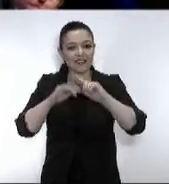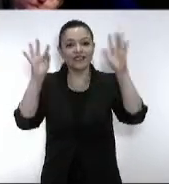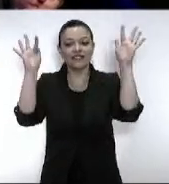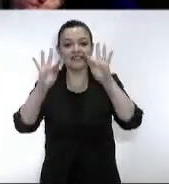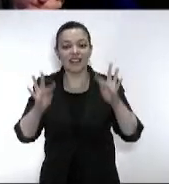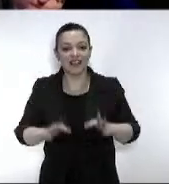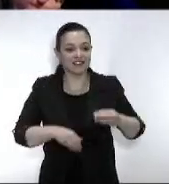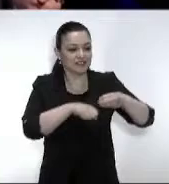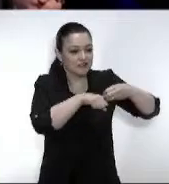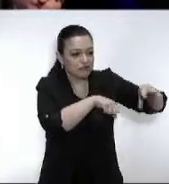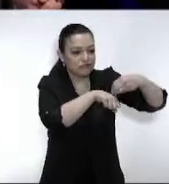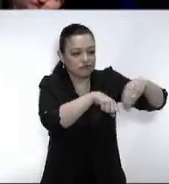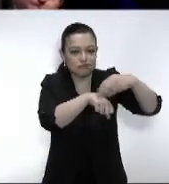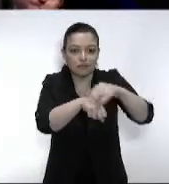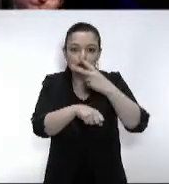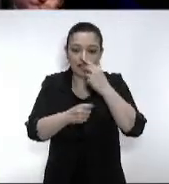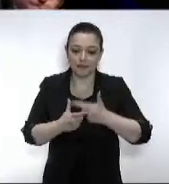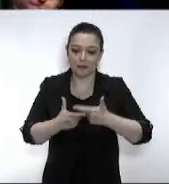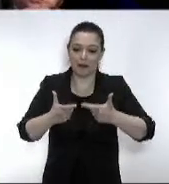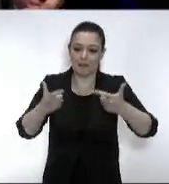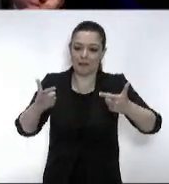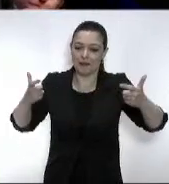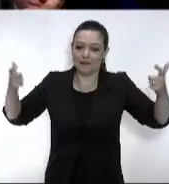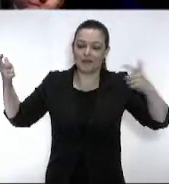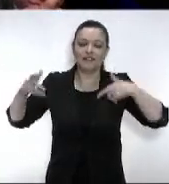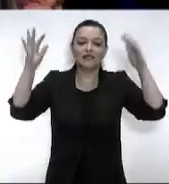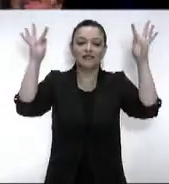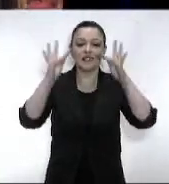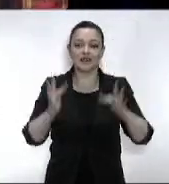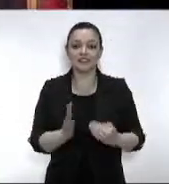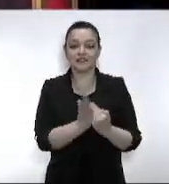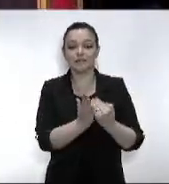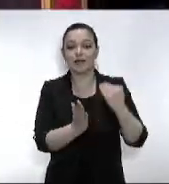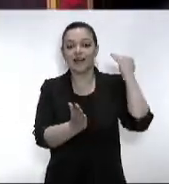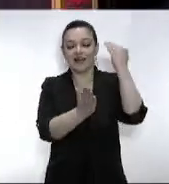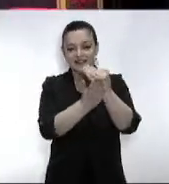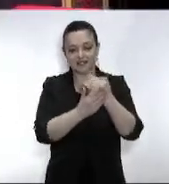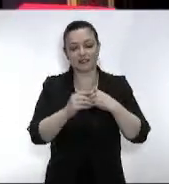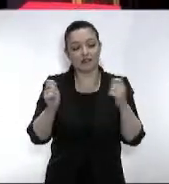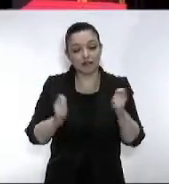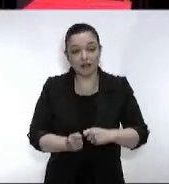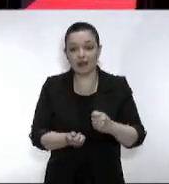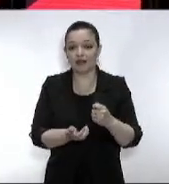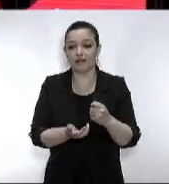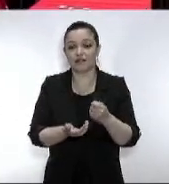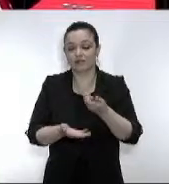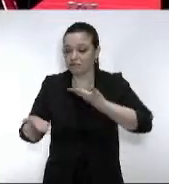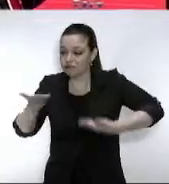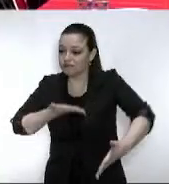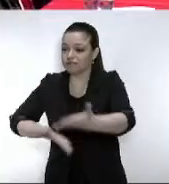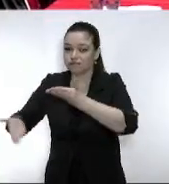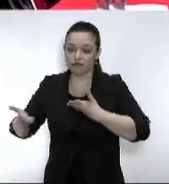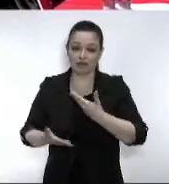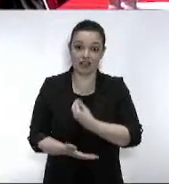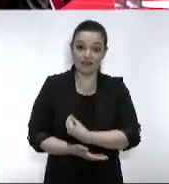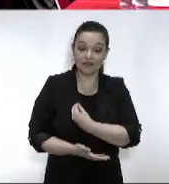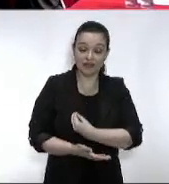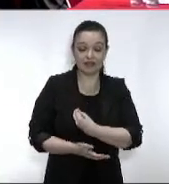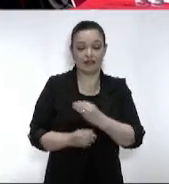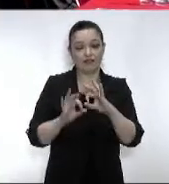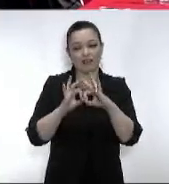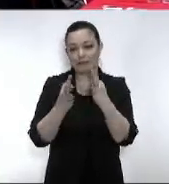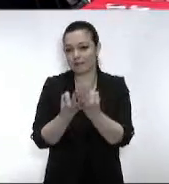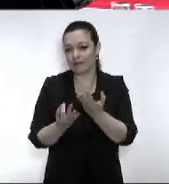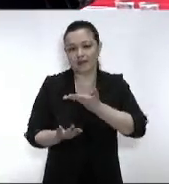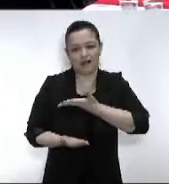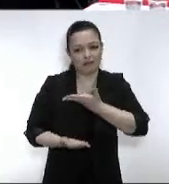find moments of happiness are moments, happy moments of fulfillment, share with important people for you,